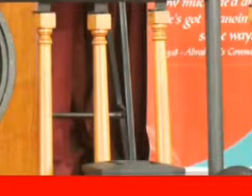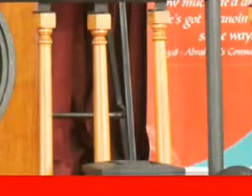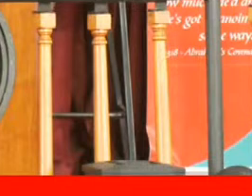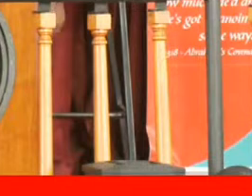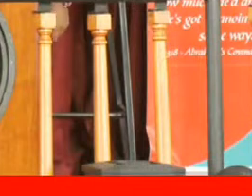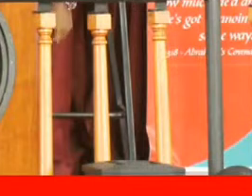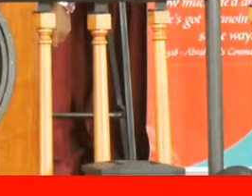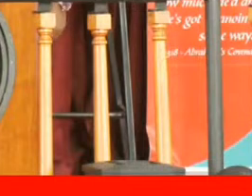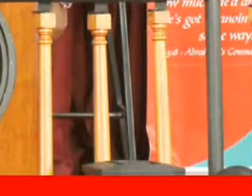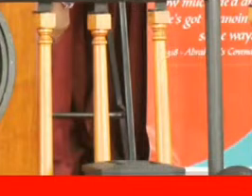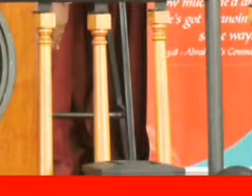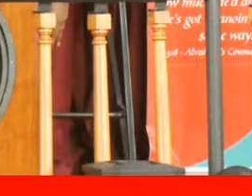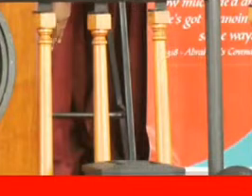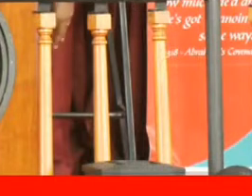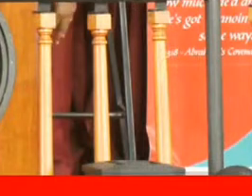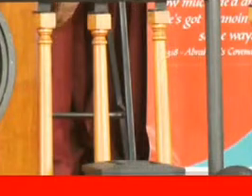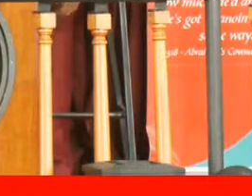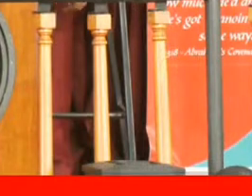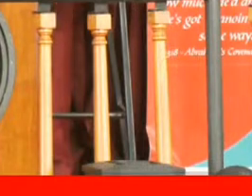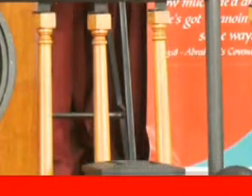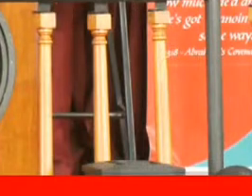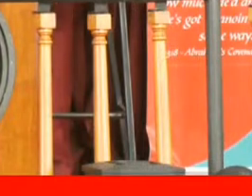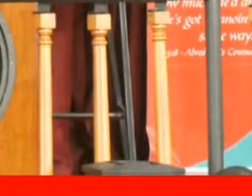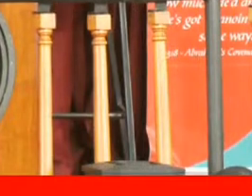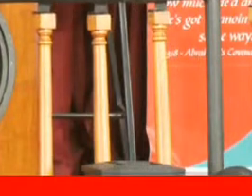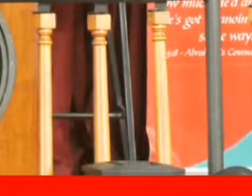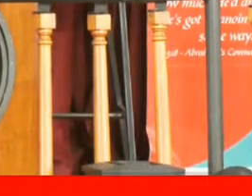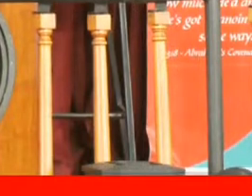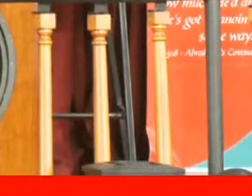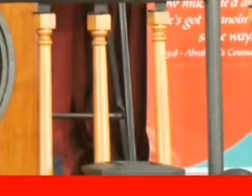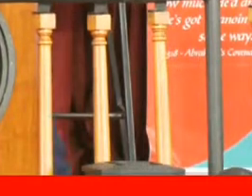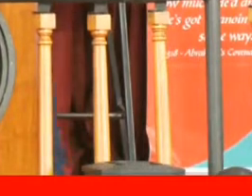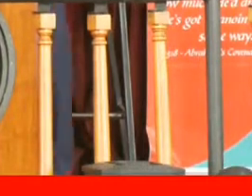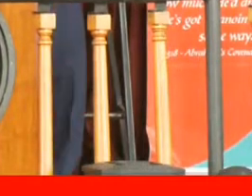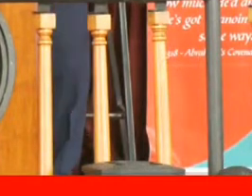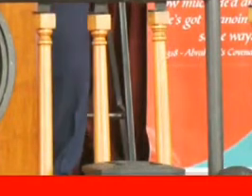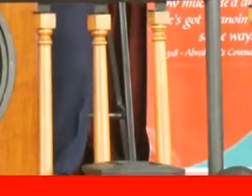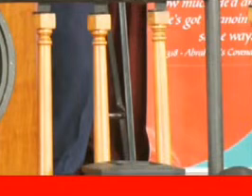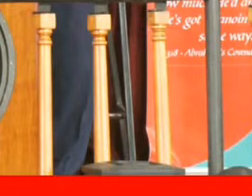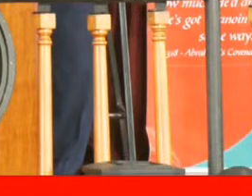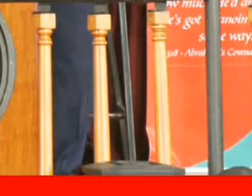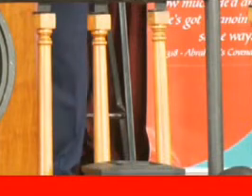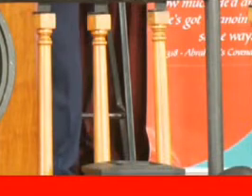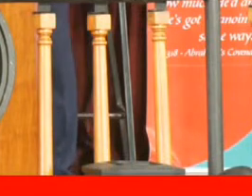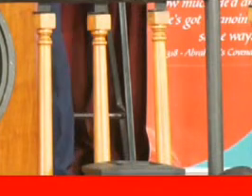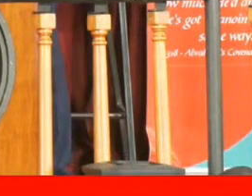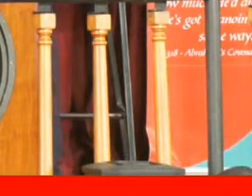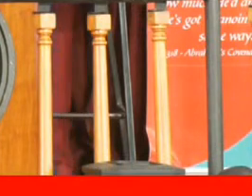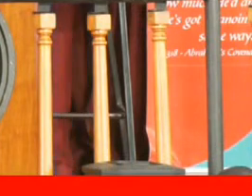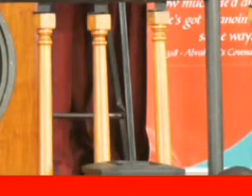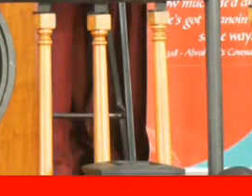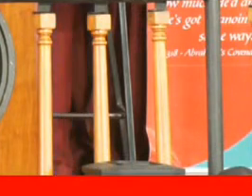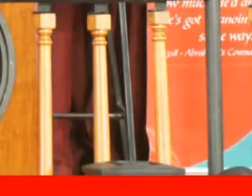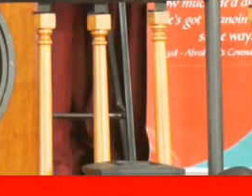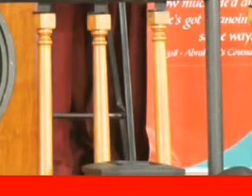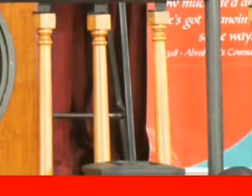God that Heavenly one he is the messenger he is among